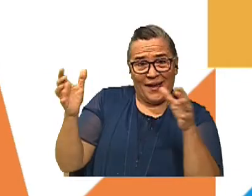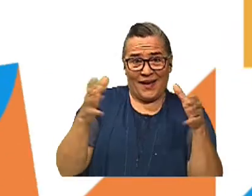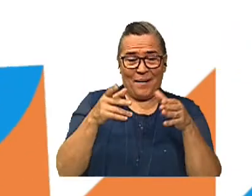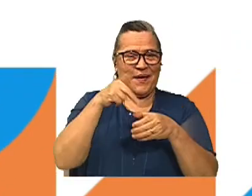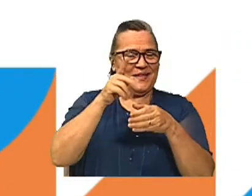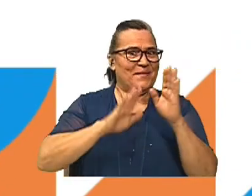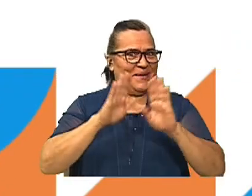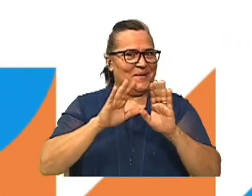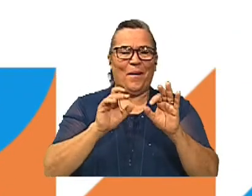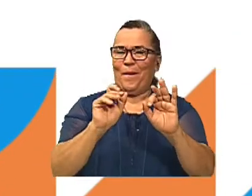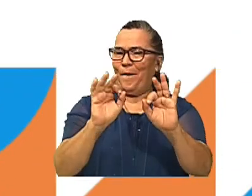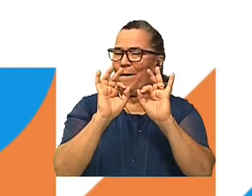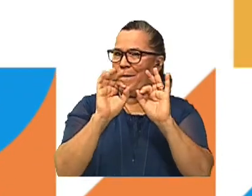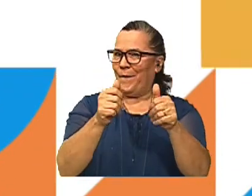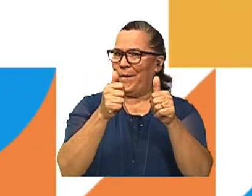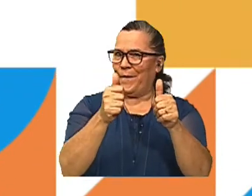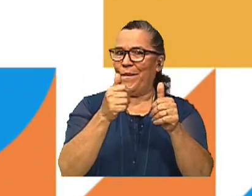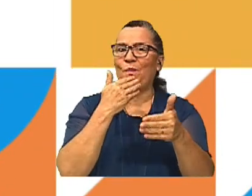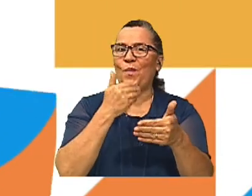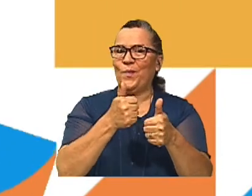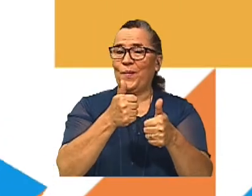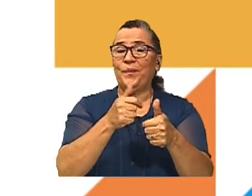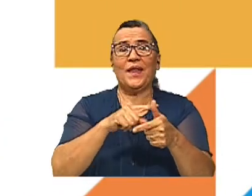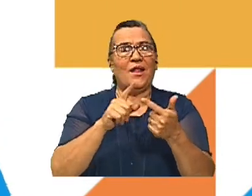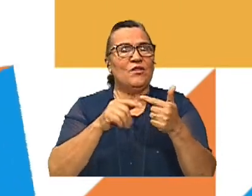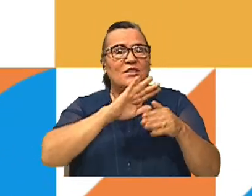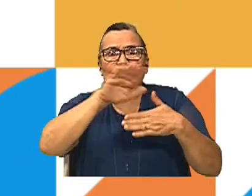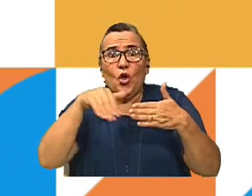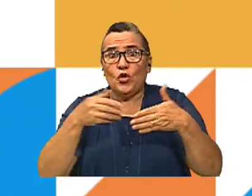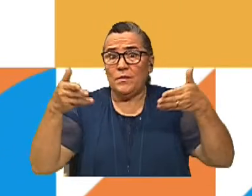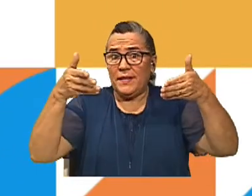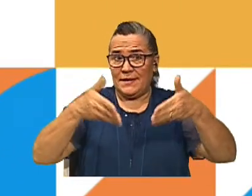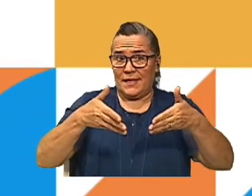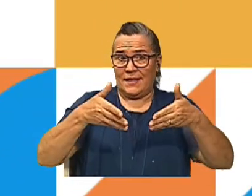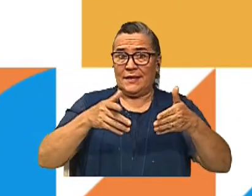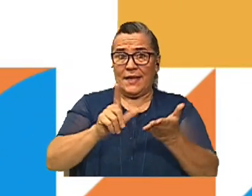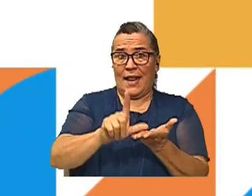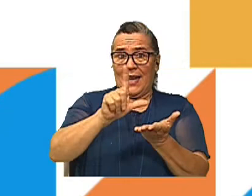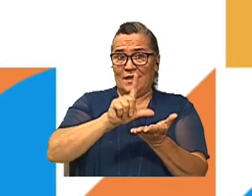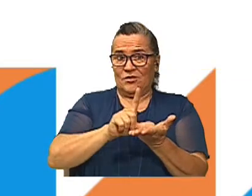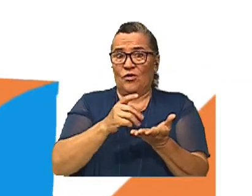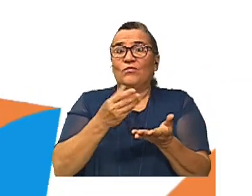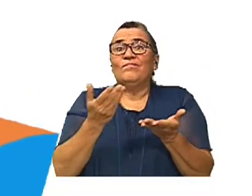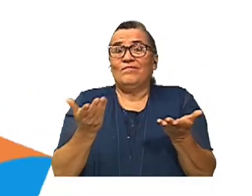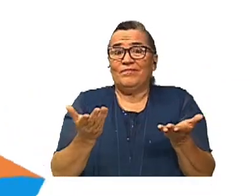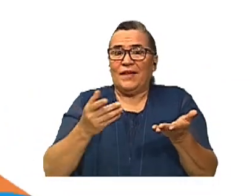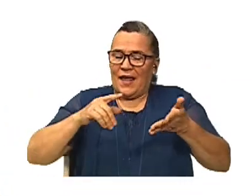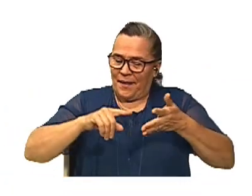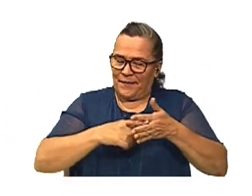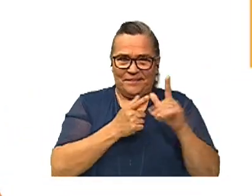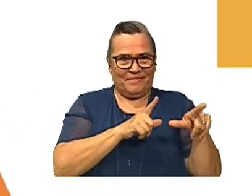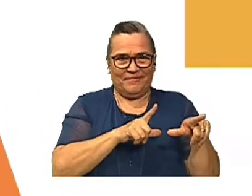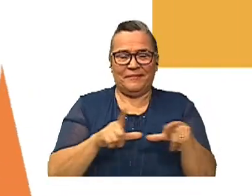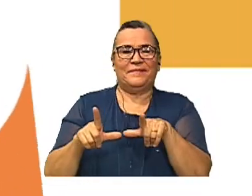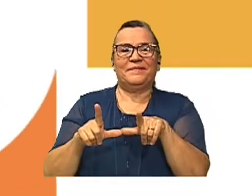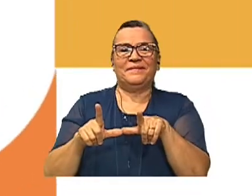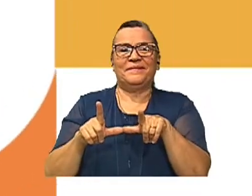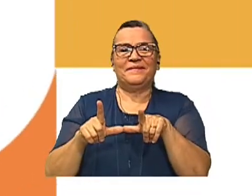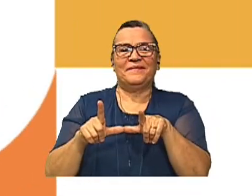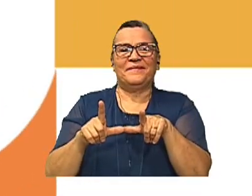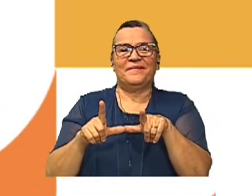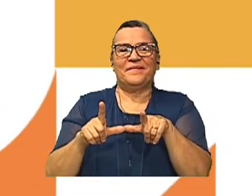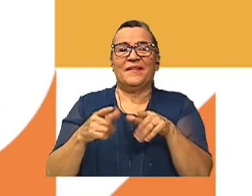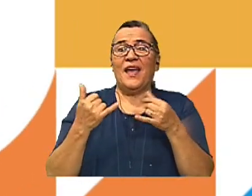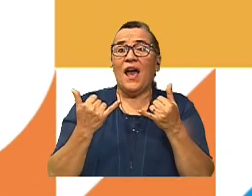Okay, very good. Now that you all are present in the lesson, let's get ready. Okay? You are going to